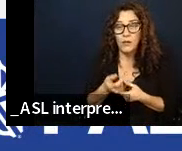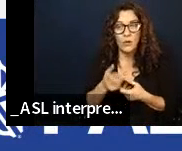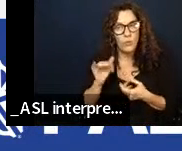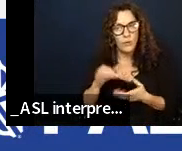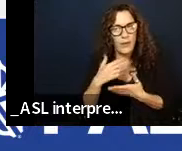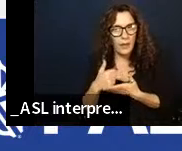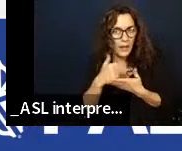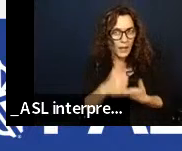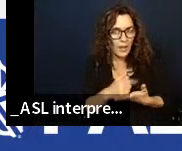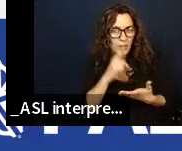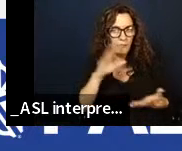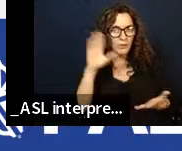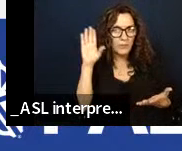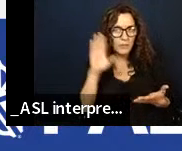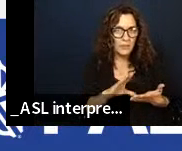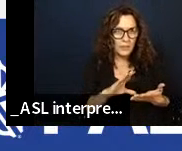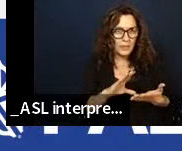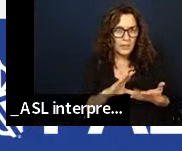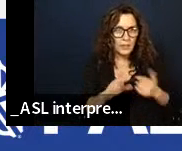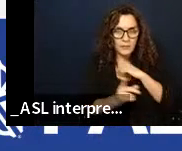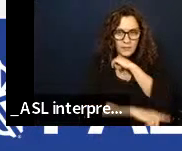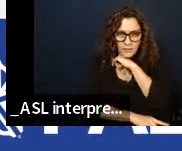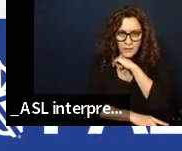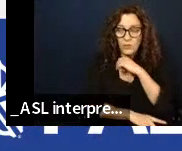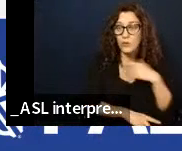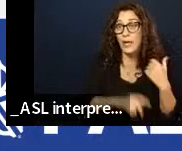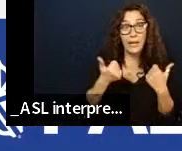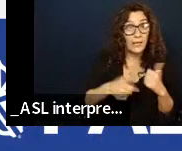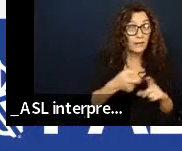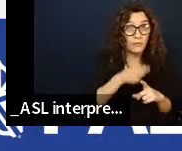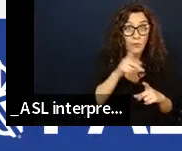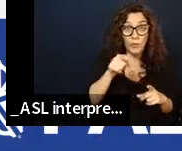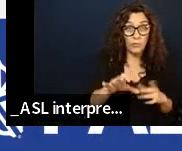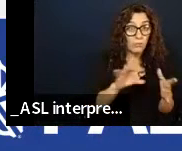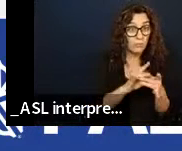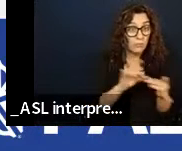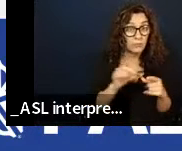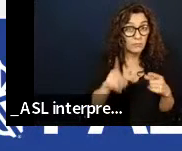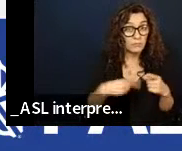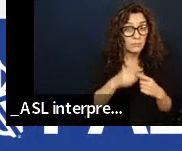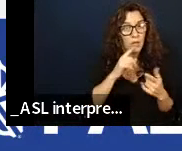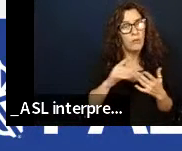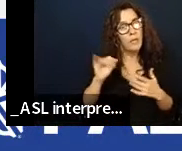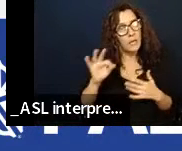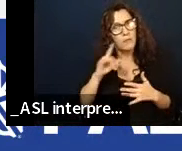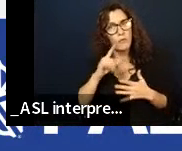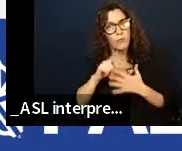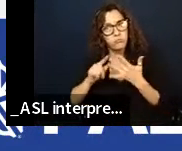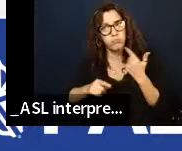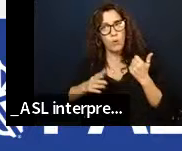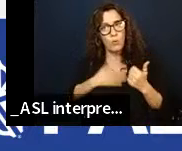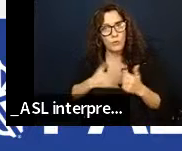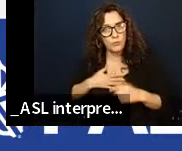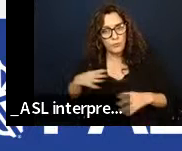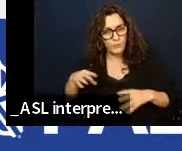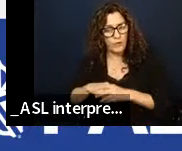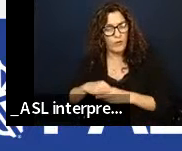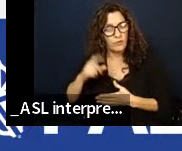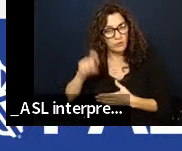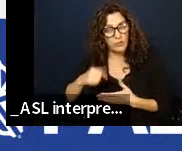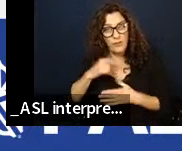Anything on mitigating and aggravating factors that the public has to offer as well. Insight to that would be very